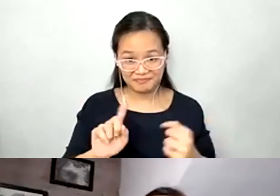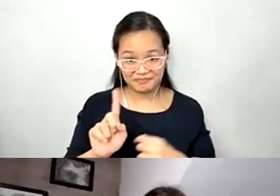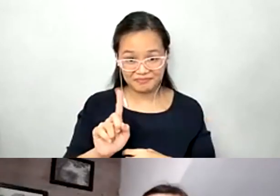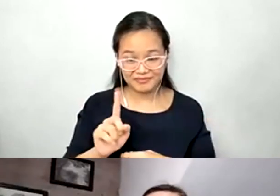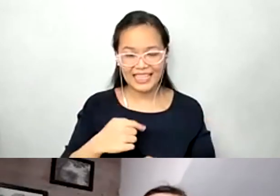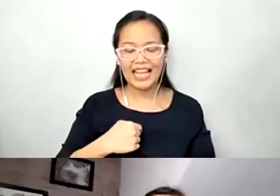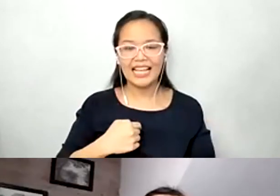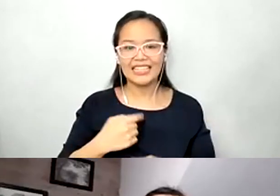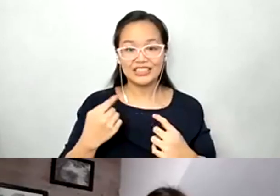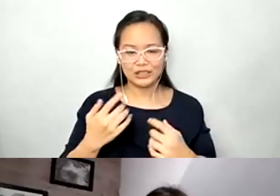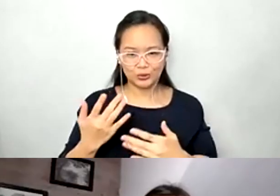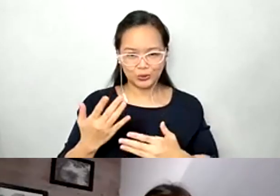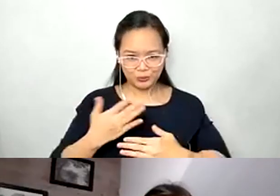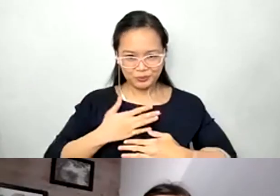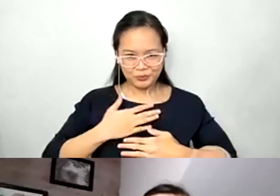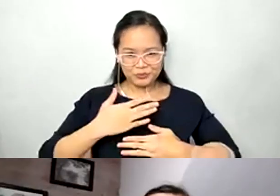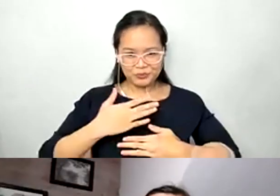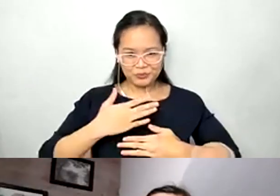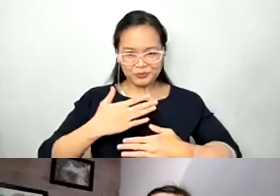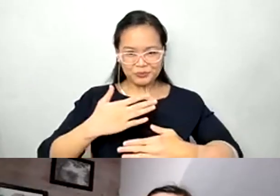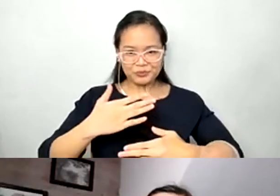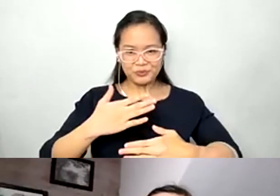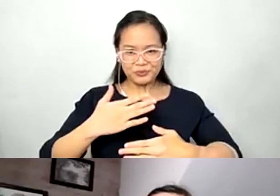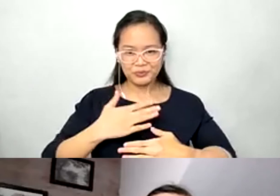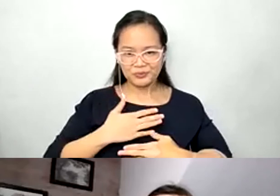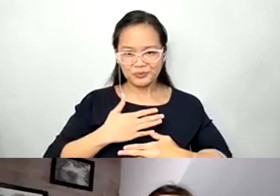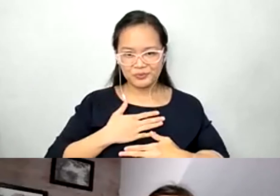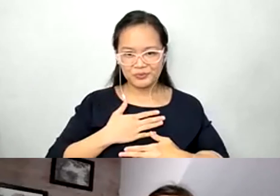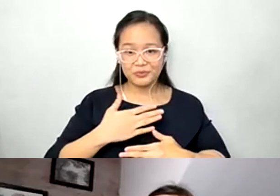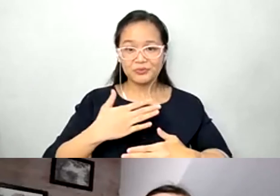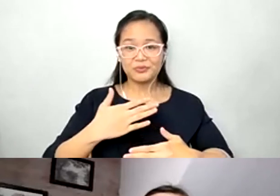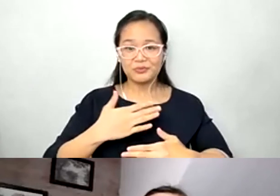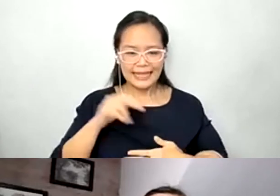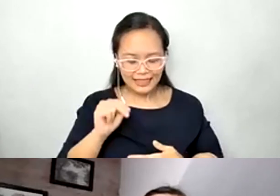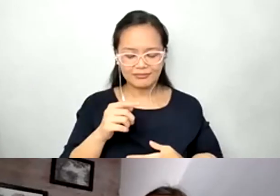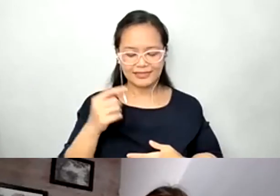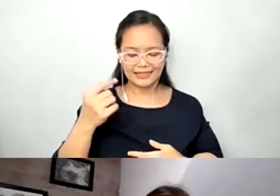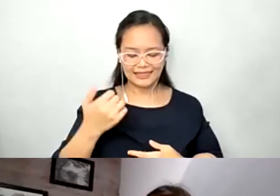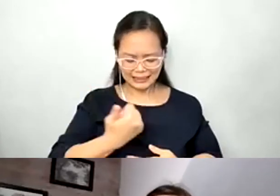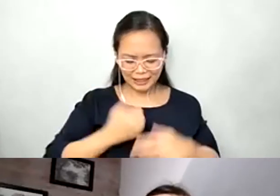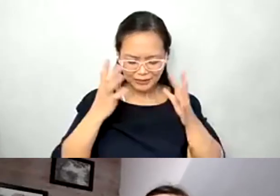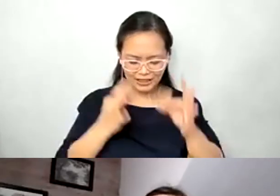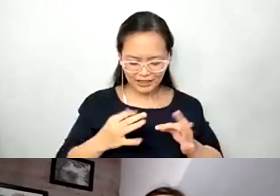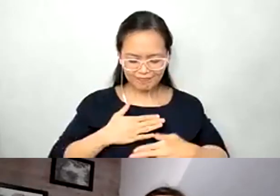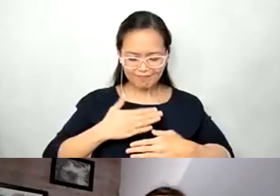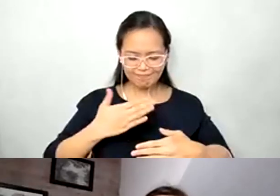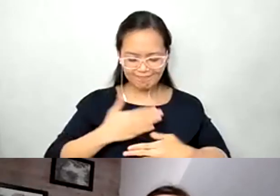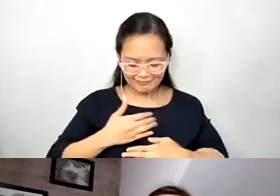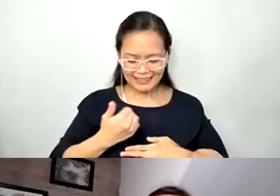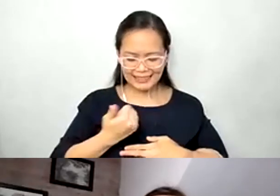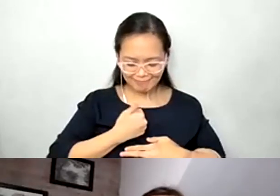breathe. Talagang deep. Well, medyo conscious na breathing. It's the same breathing that